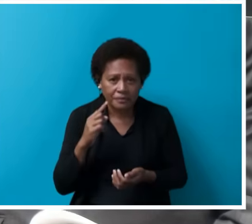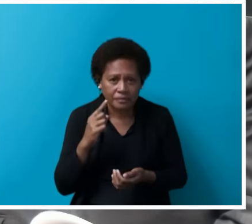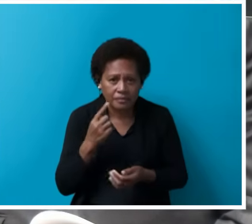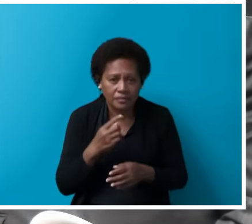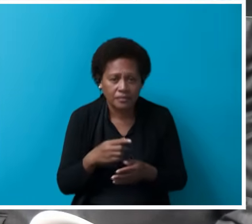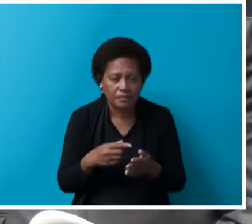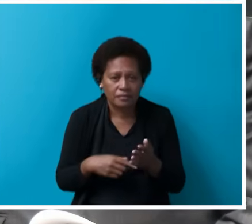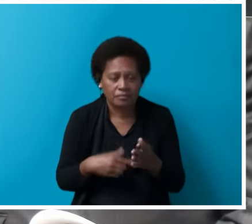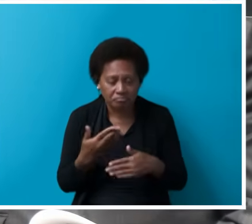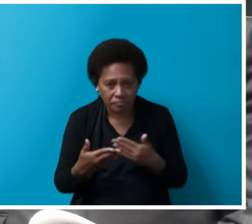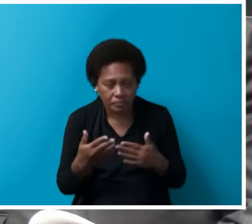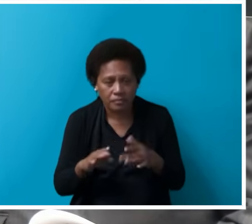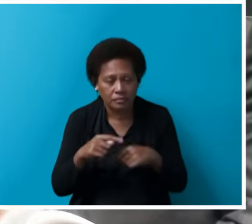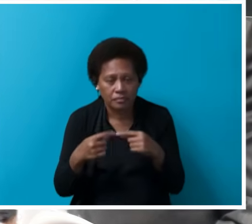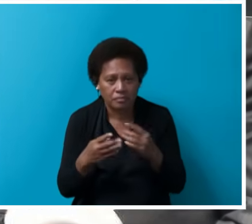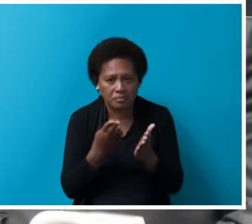the budget.